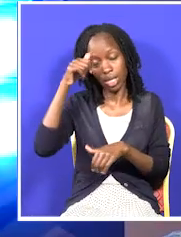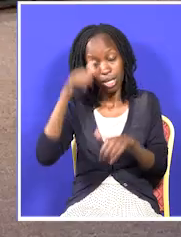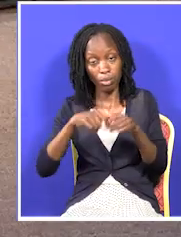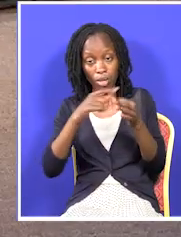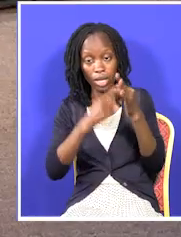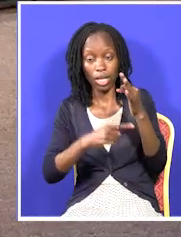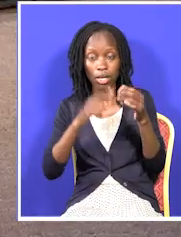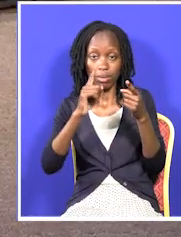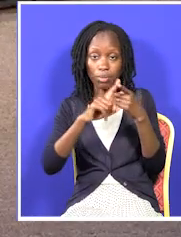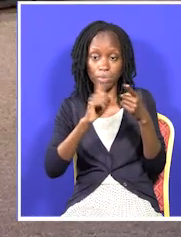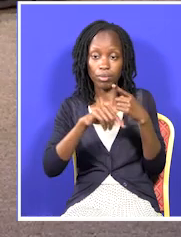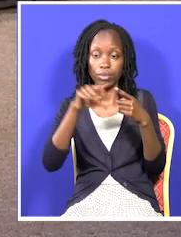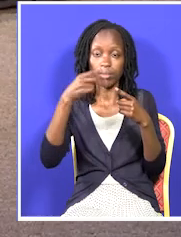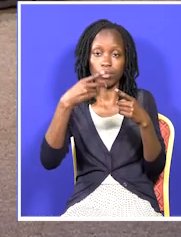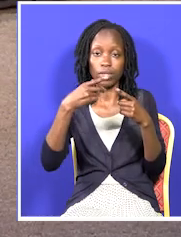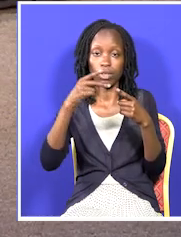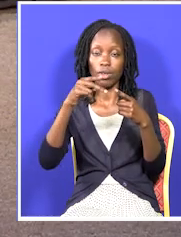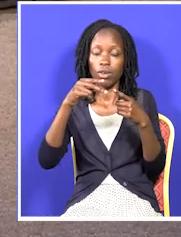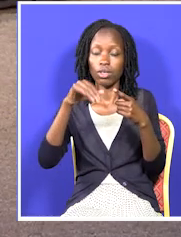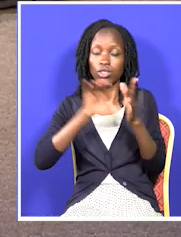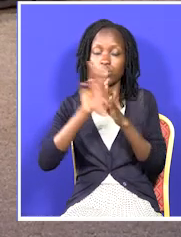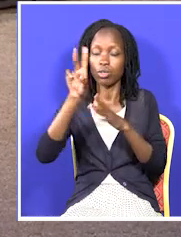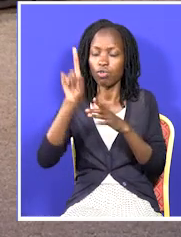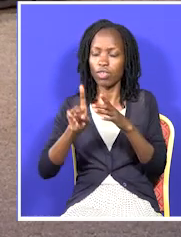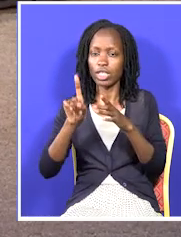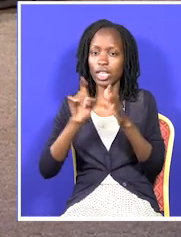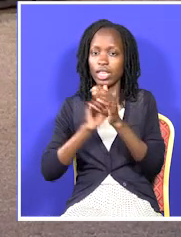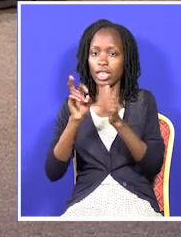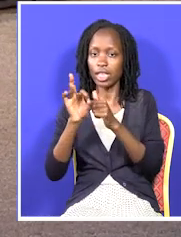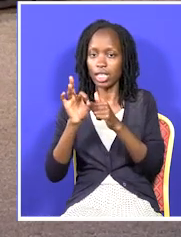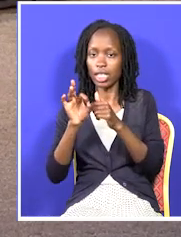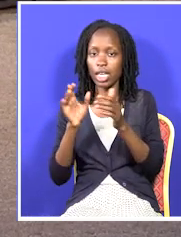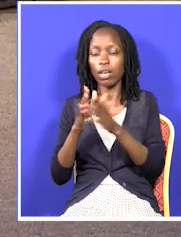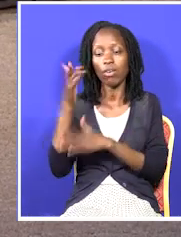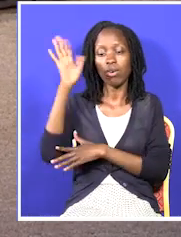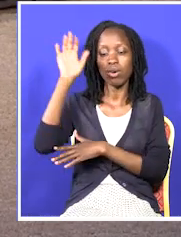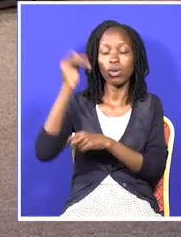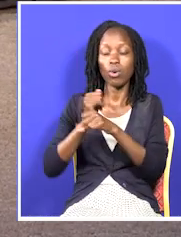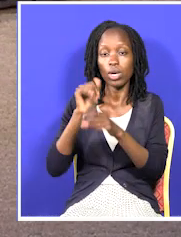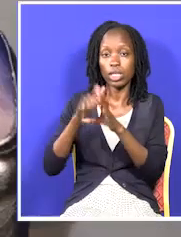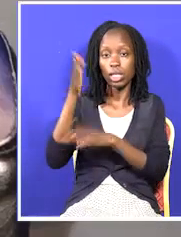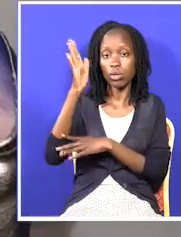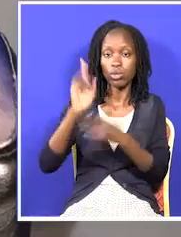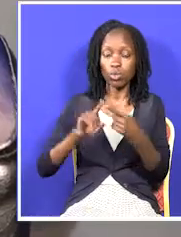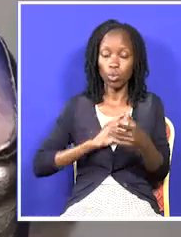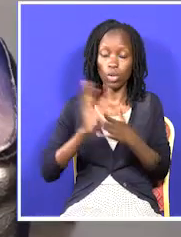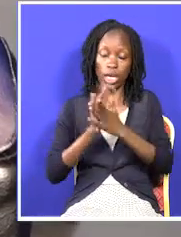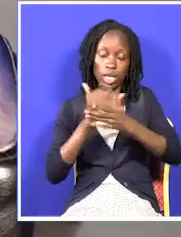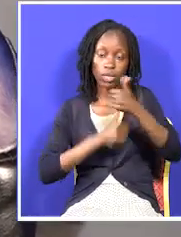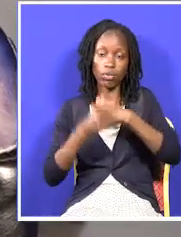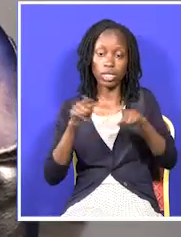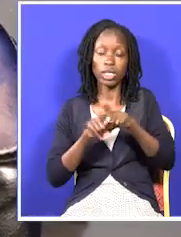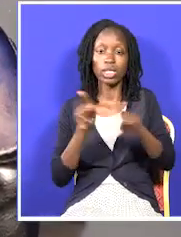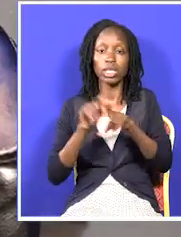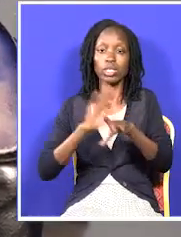three. And the first one is Philippians chapter 2, verse 13. For it is God who works in you to will and to act according